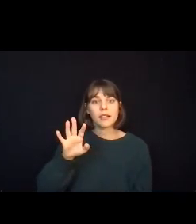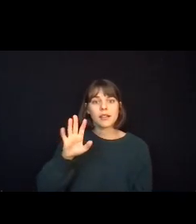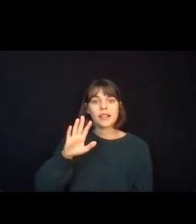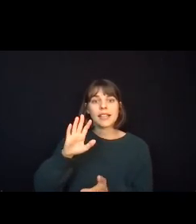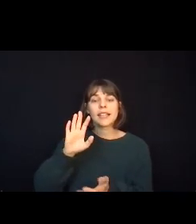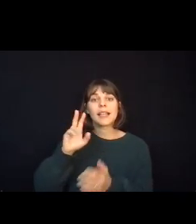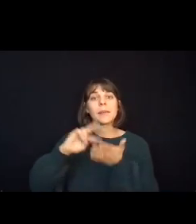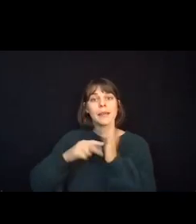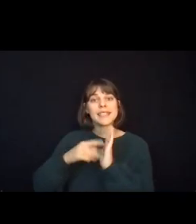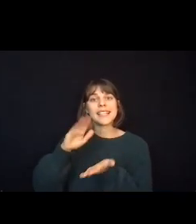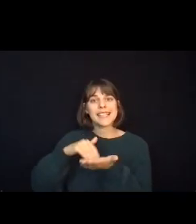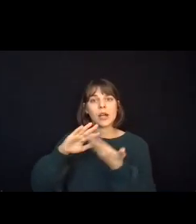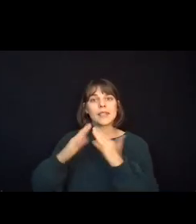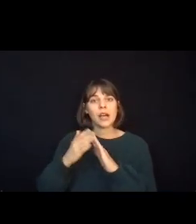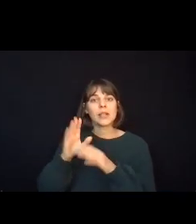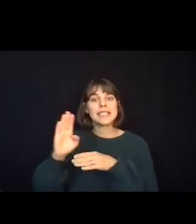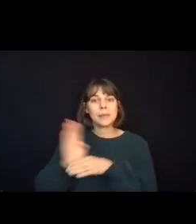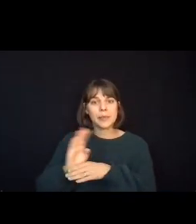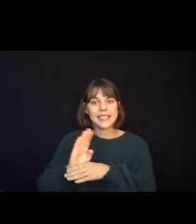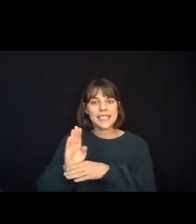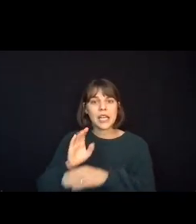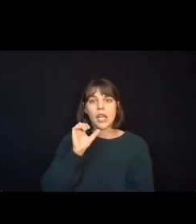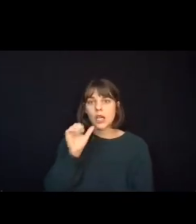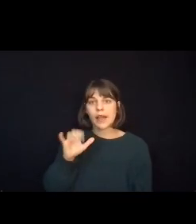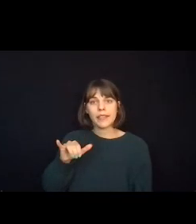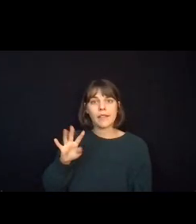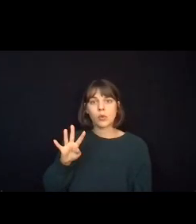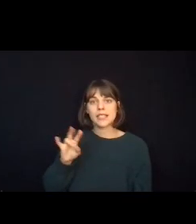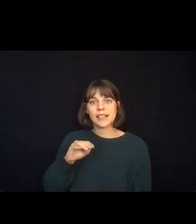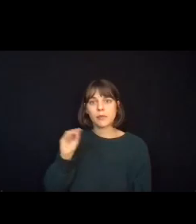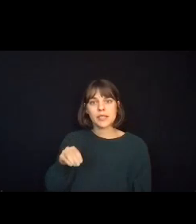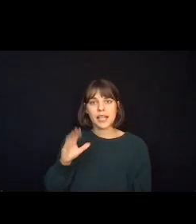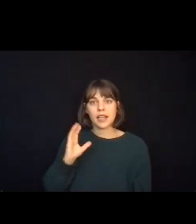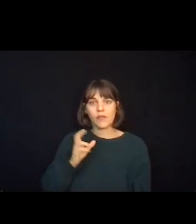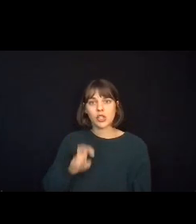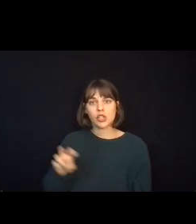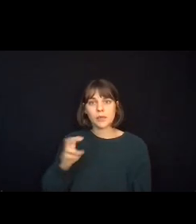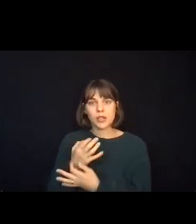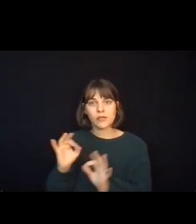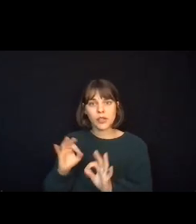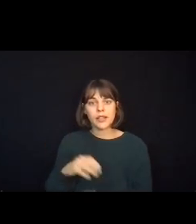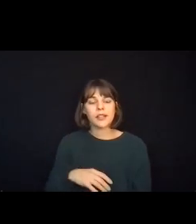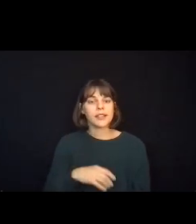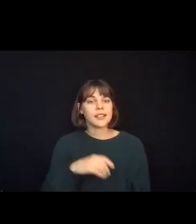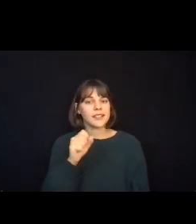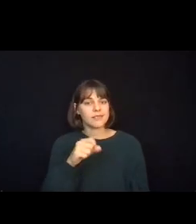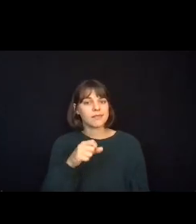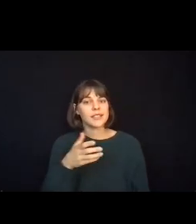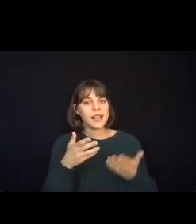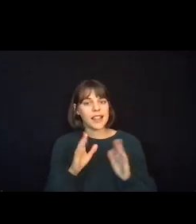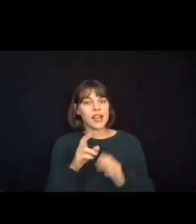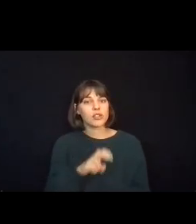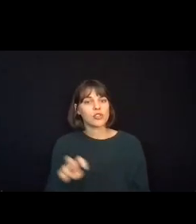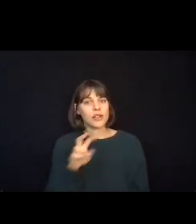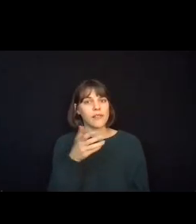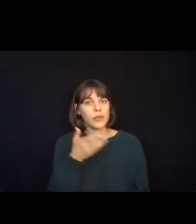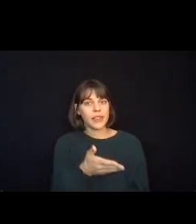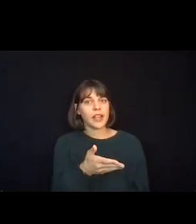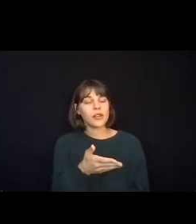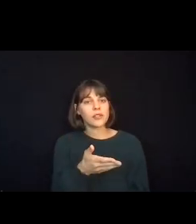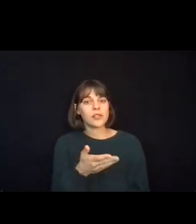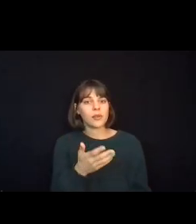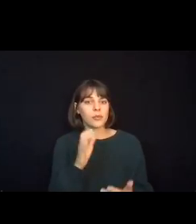a really important point. It's the free fare zone, so they are allowed to travel free there, and that's to be expected. So do we use